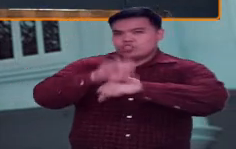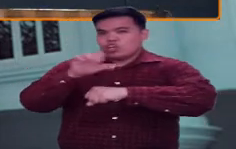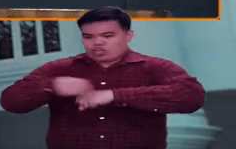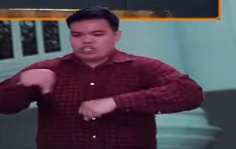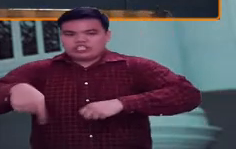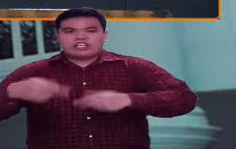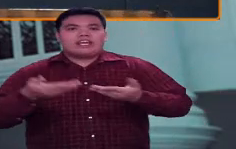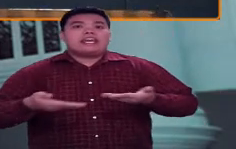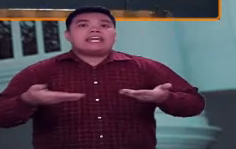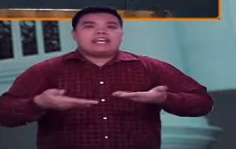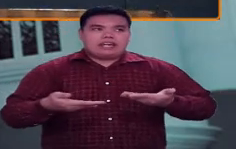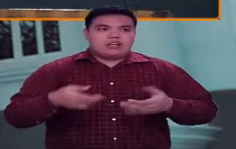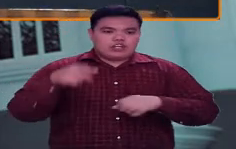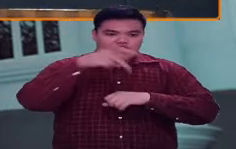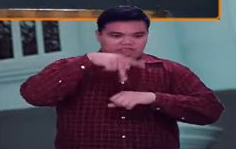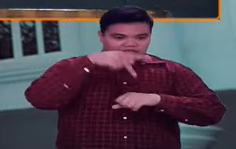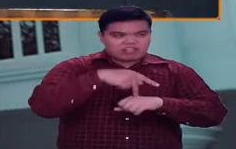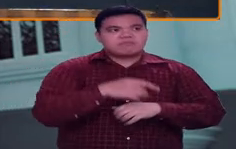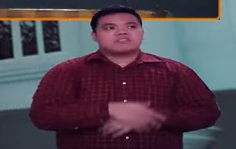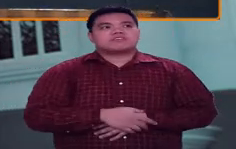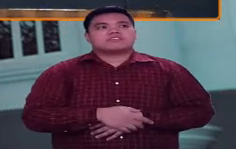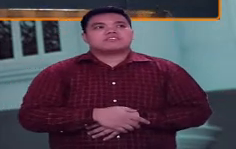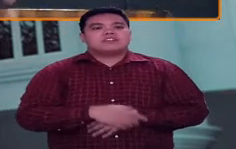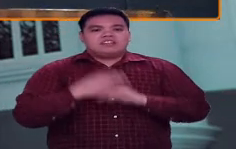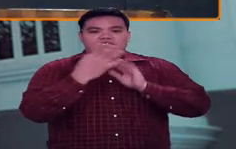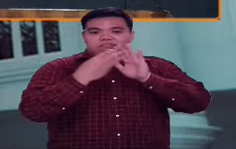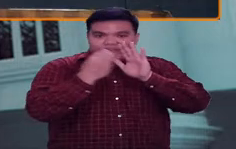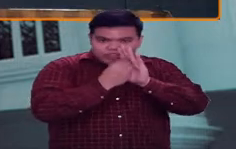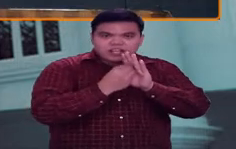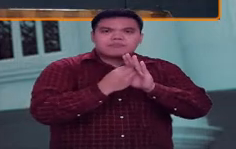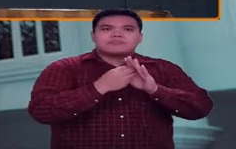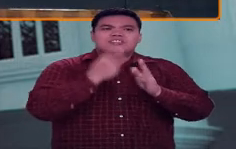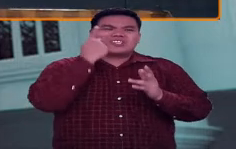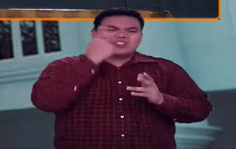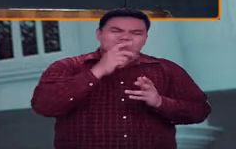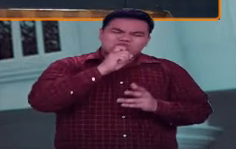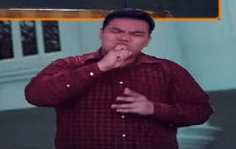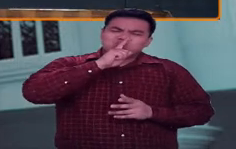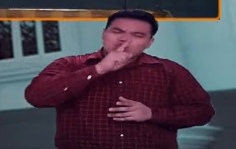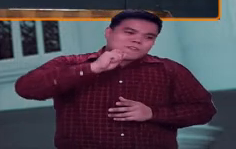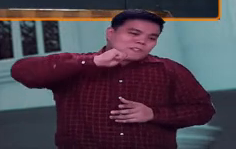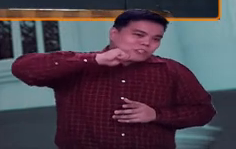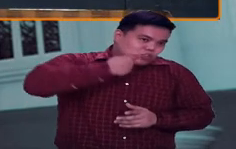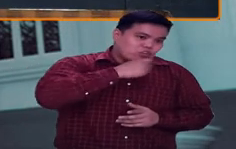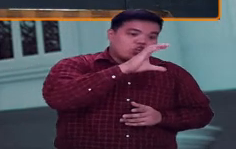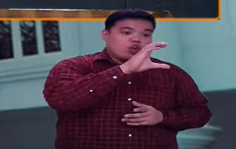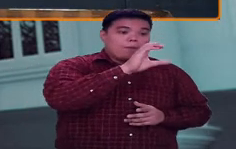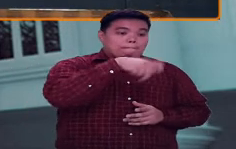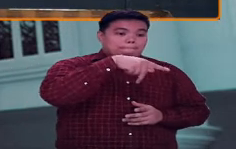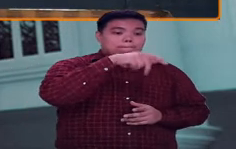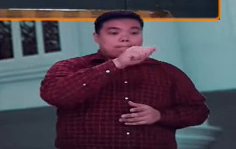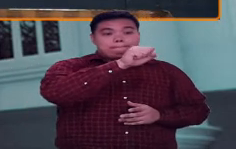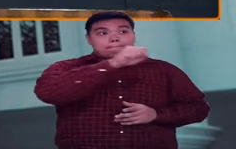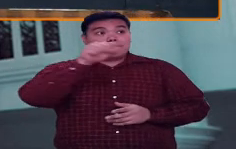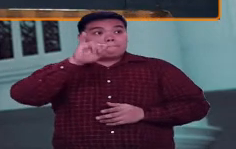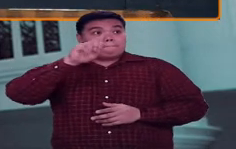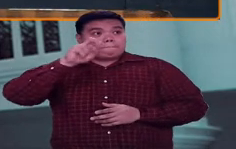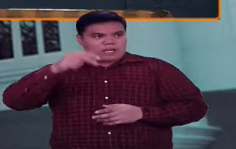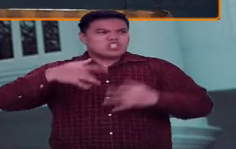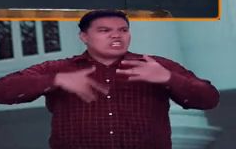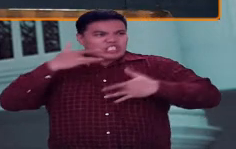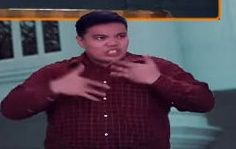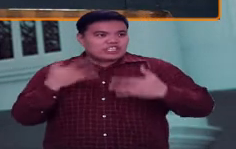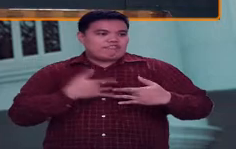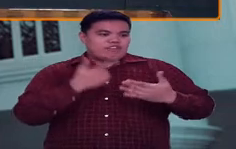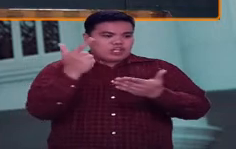churches here in the Philippines. It's exciting to see your zeal, your passion, your excitement